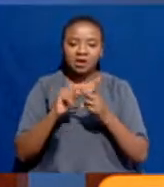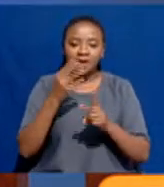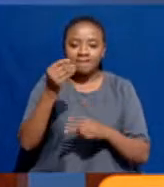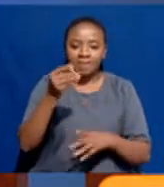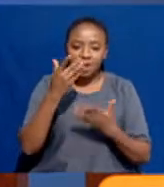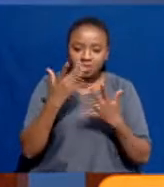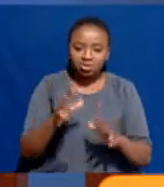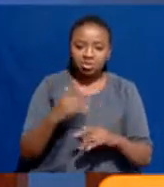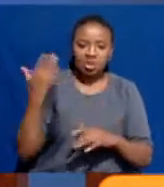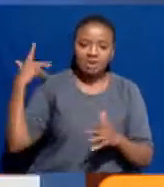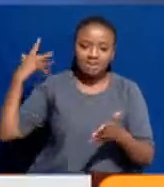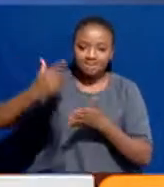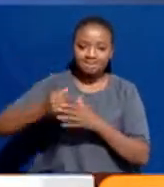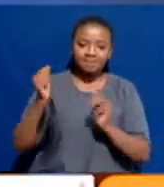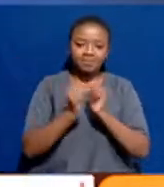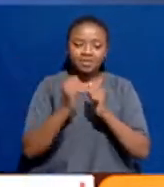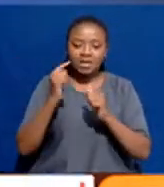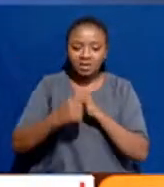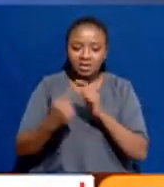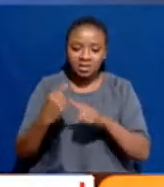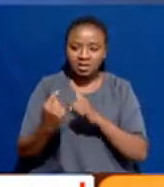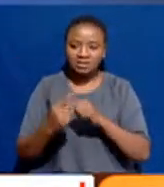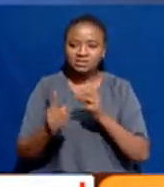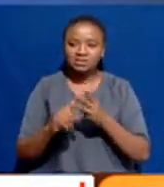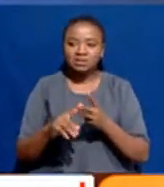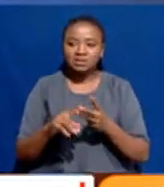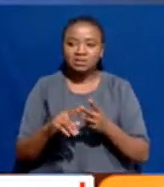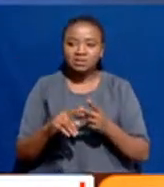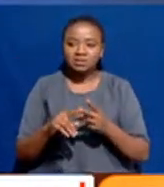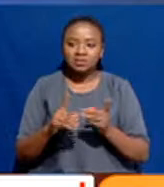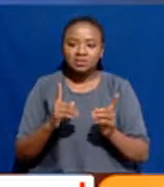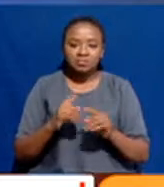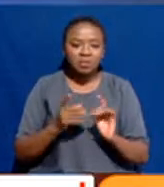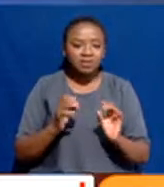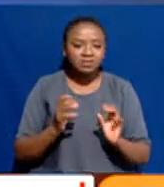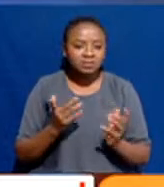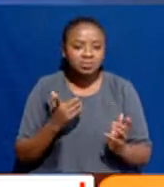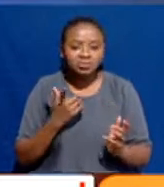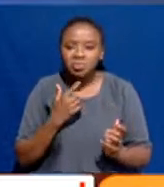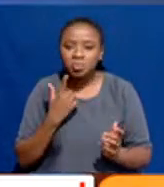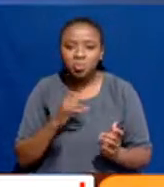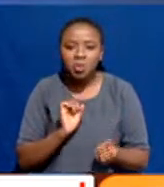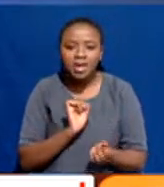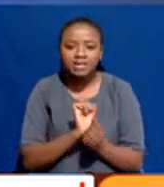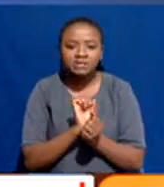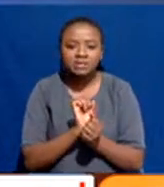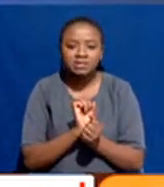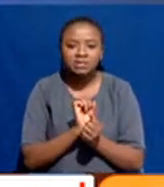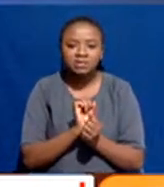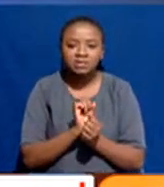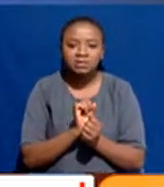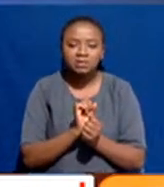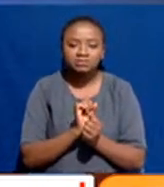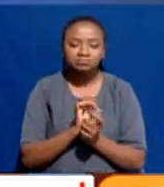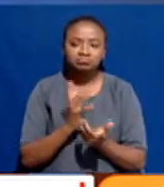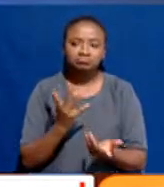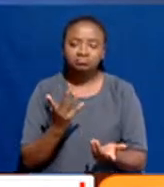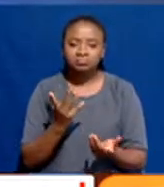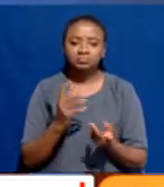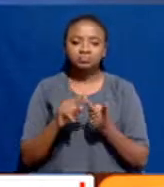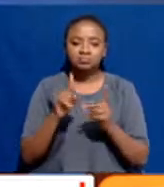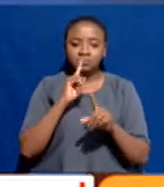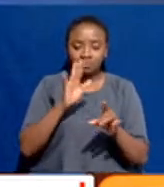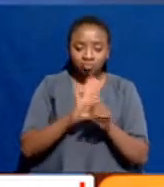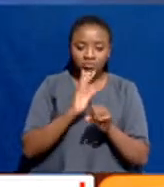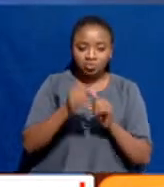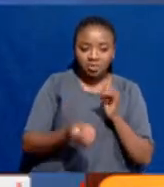10 years, billions looted. But there are no arrests, no investigations, and there was they promised to form a task